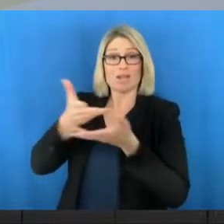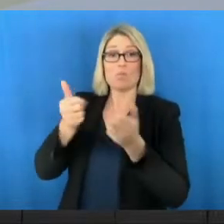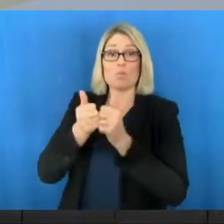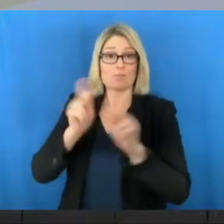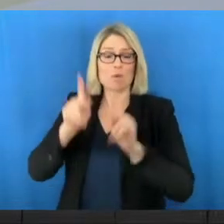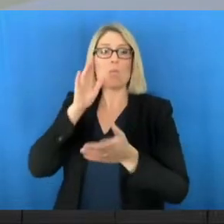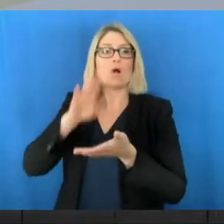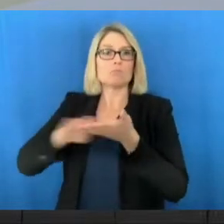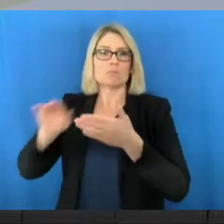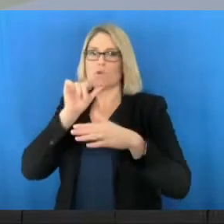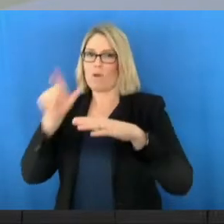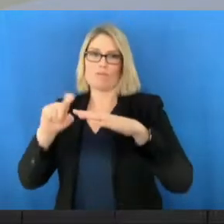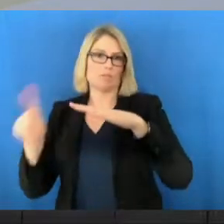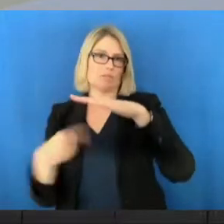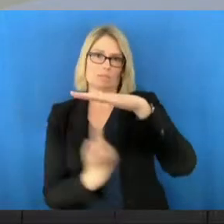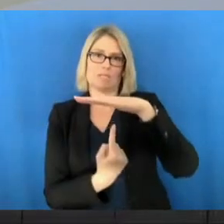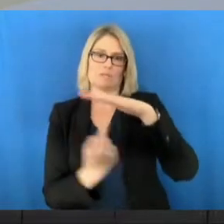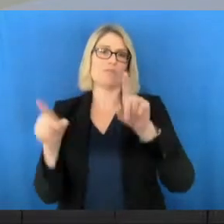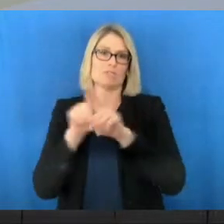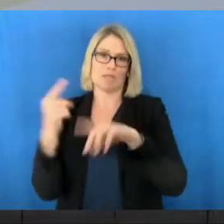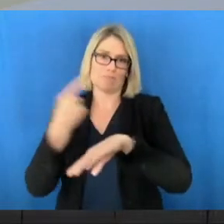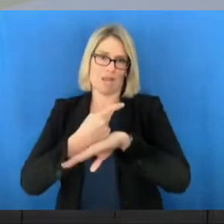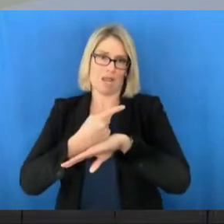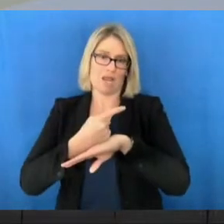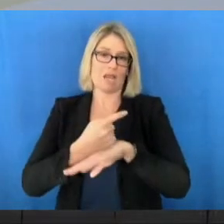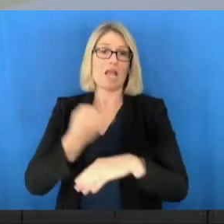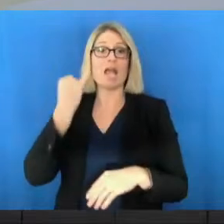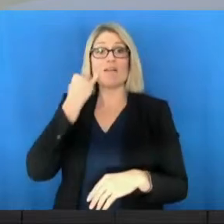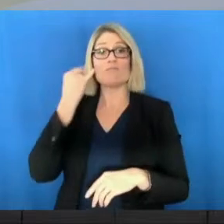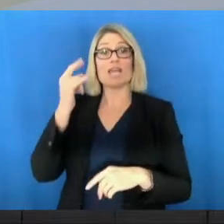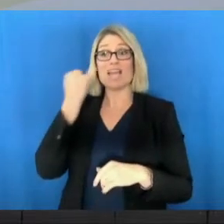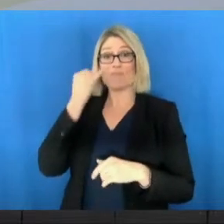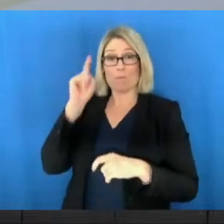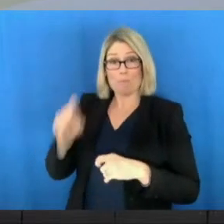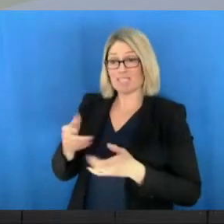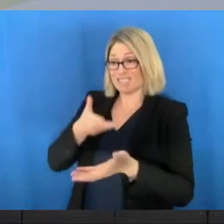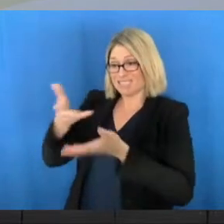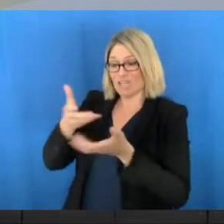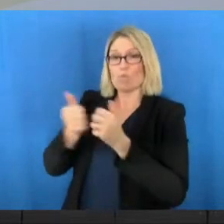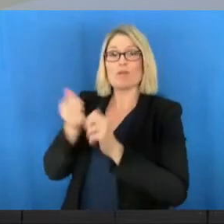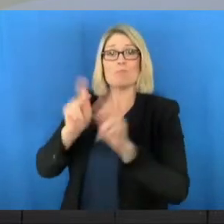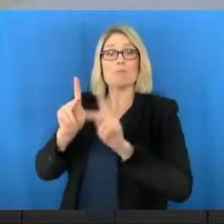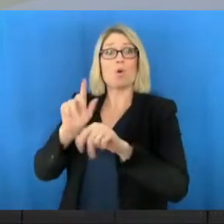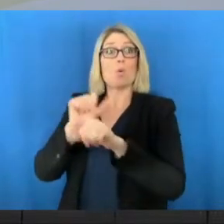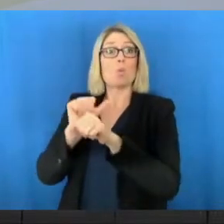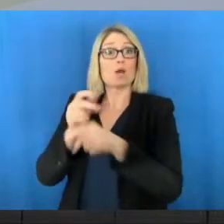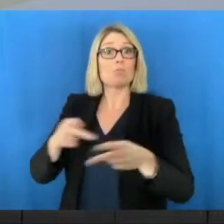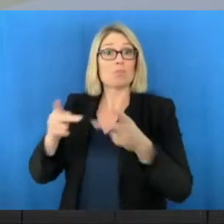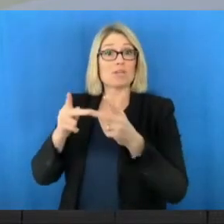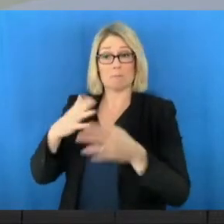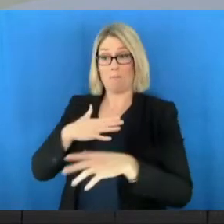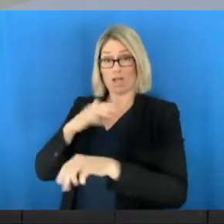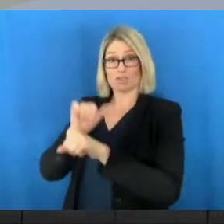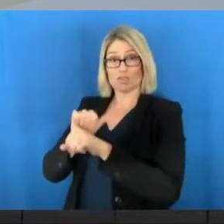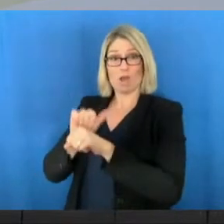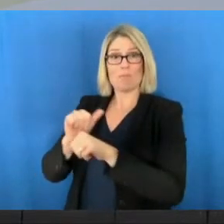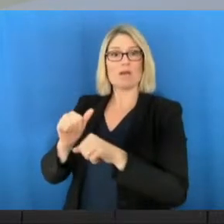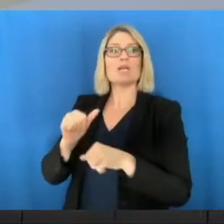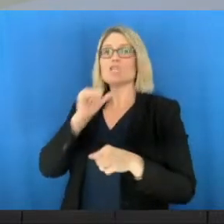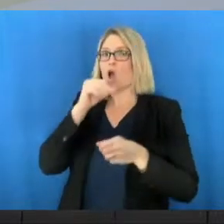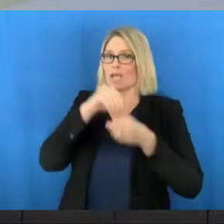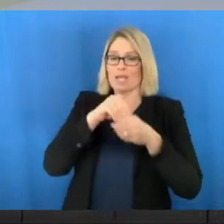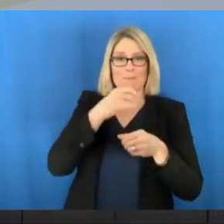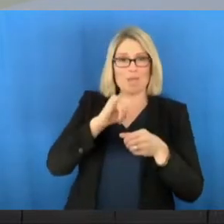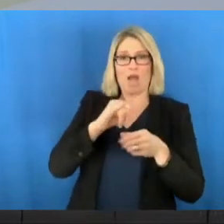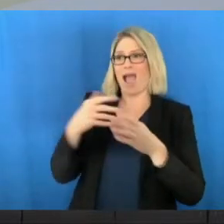from self-isolation. If it is necessary to interact with people or enter workplaces as part of your work outside of PEI,